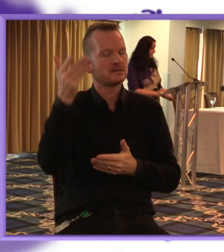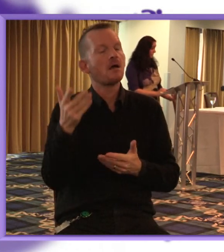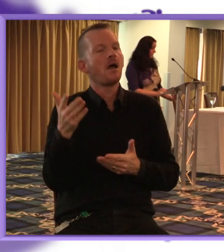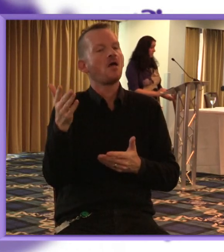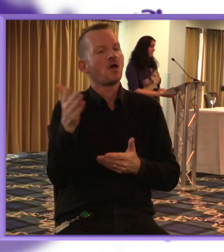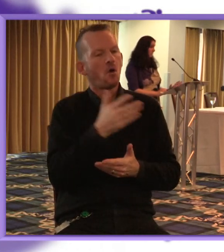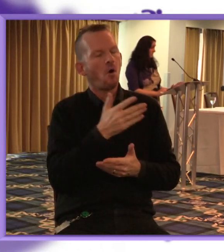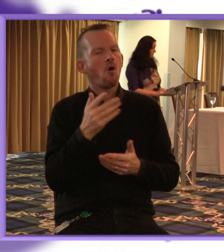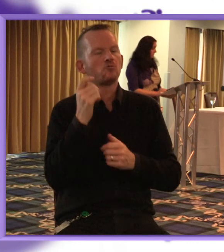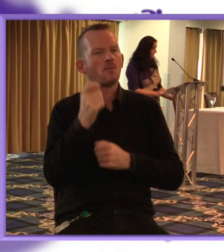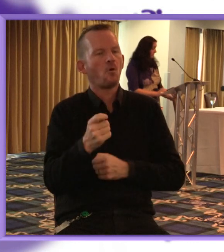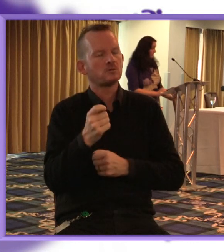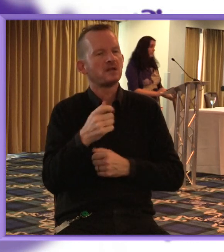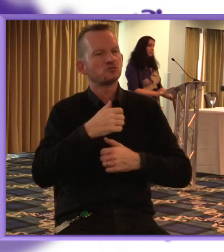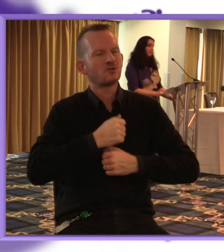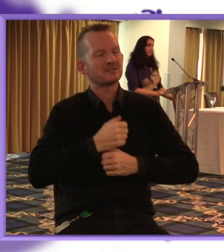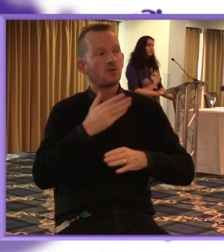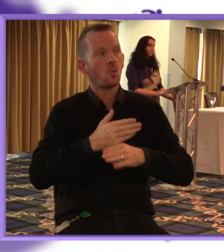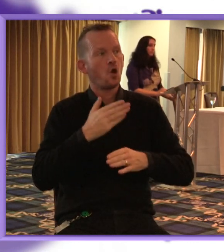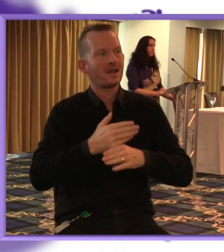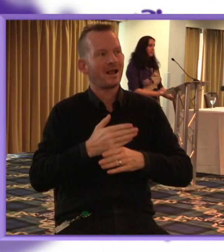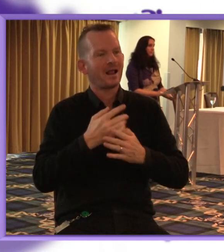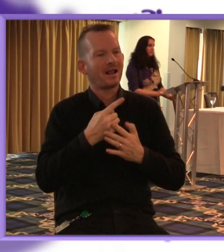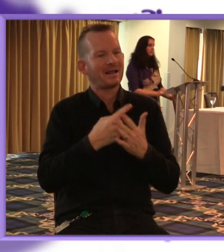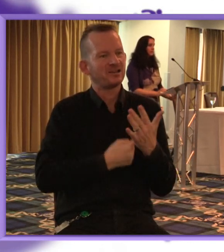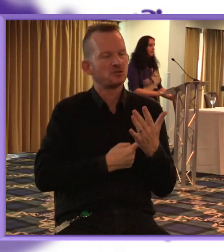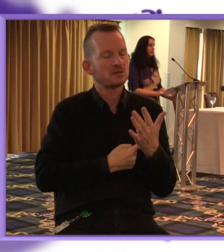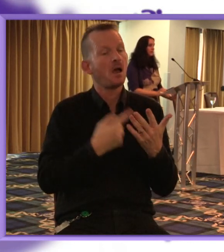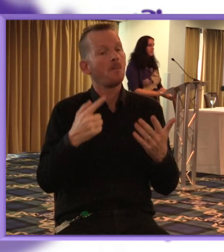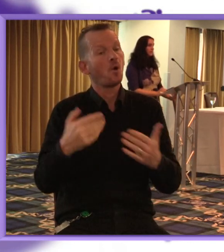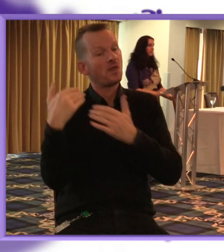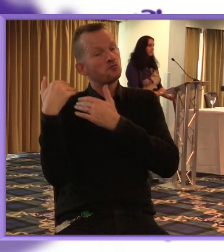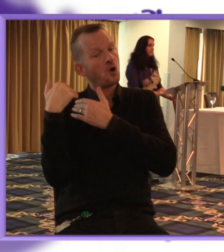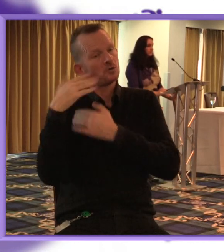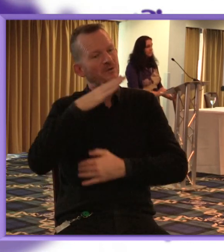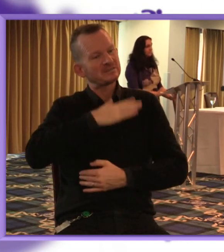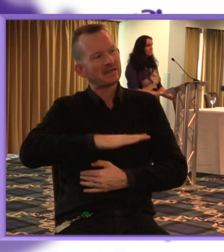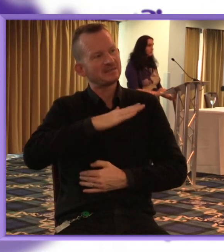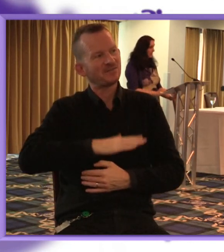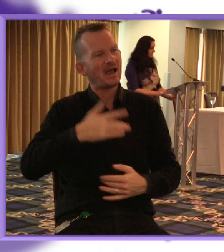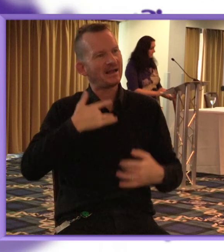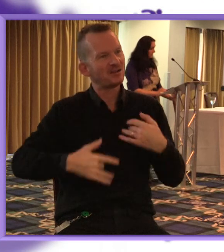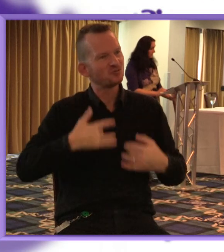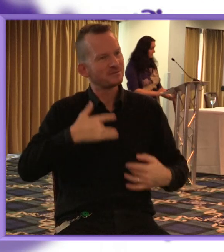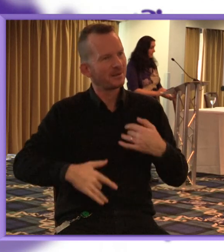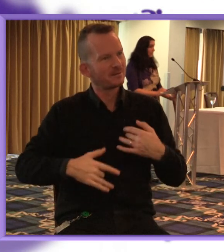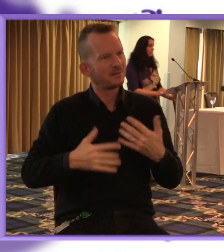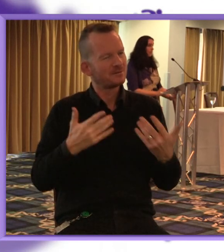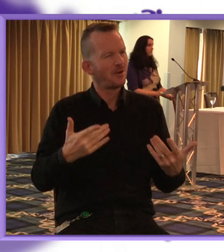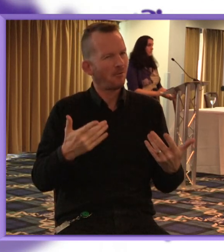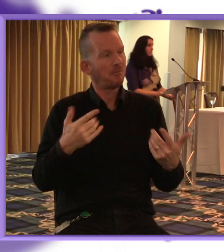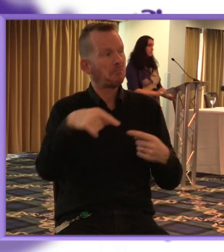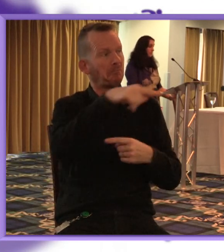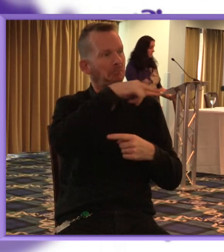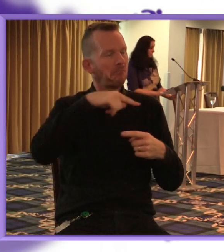working levels, or nearly all of them, but they said that their roles were very satisfying and interesting, which perhaps resonates a bit.